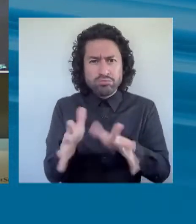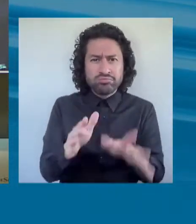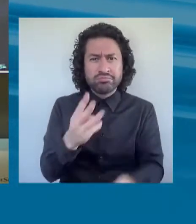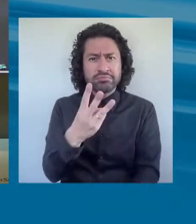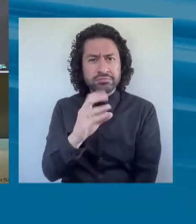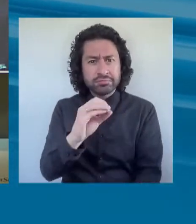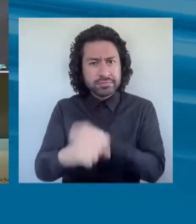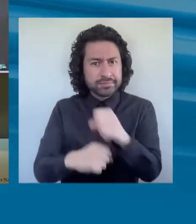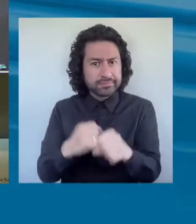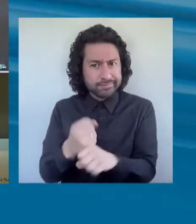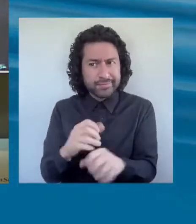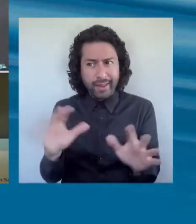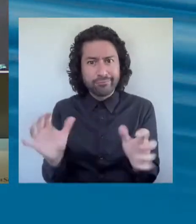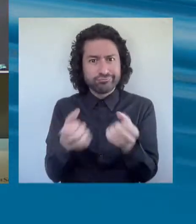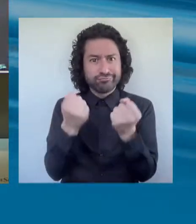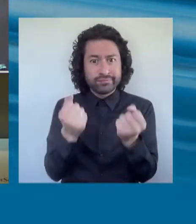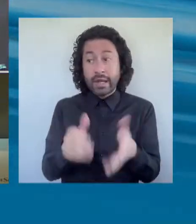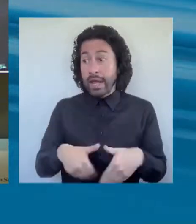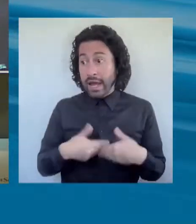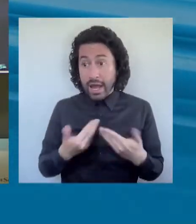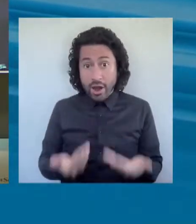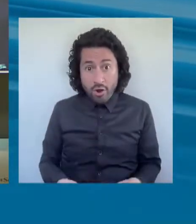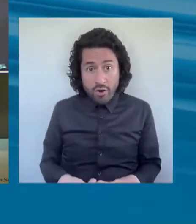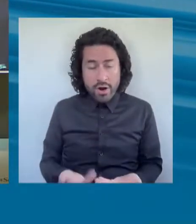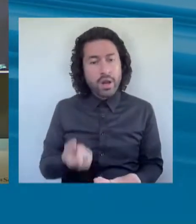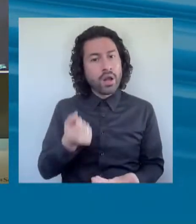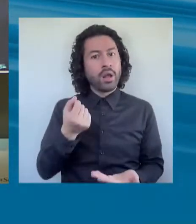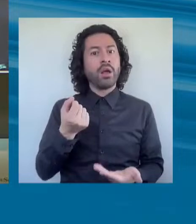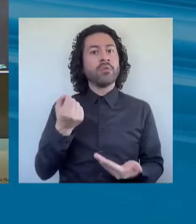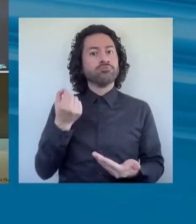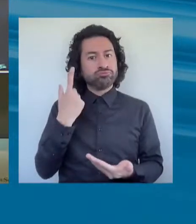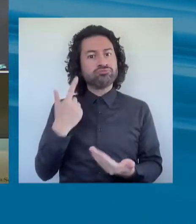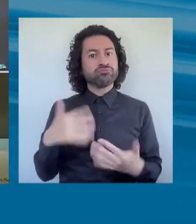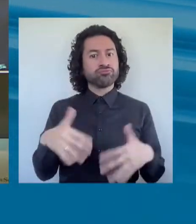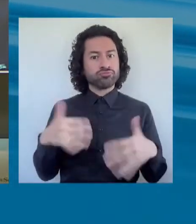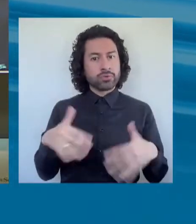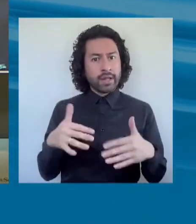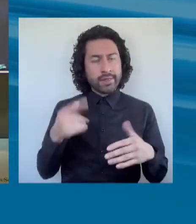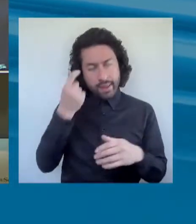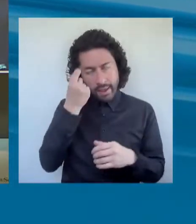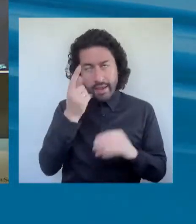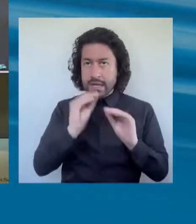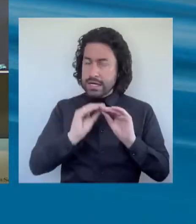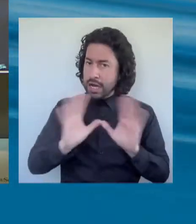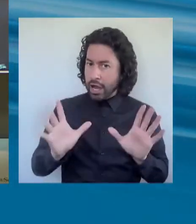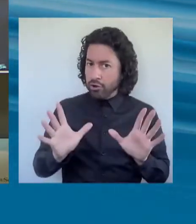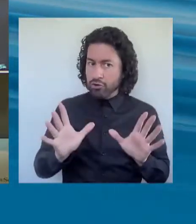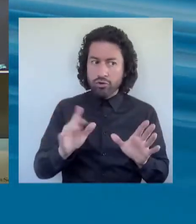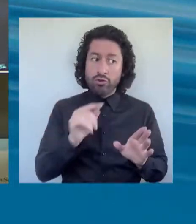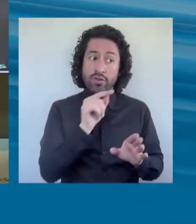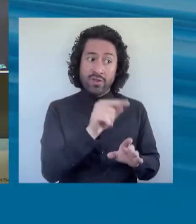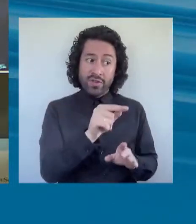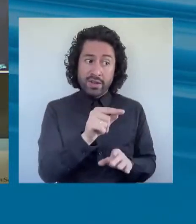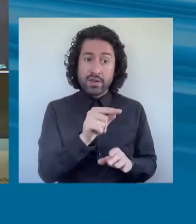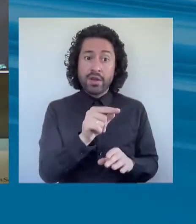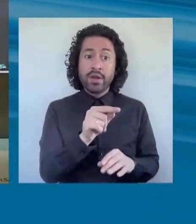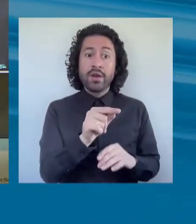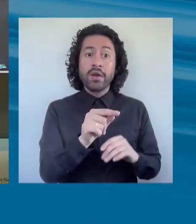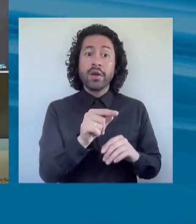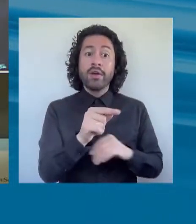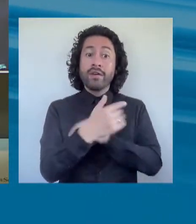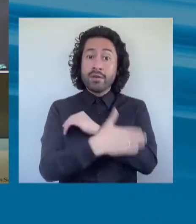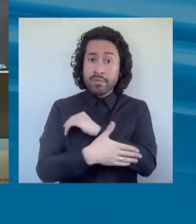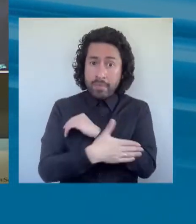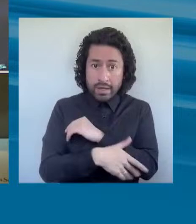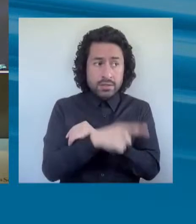the region to recover. This is why we need to have a clear view that we cannot make fiscal